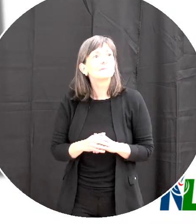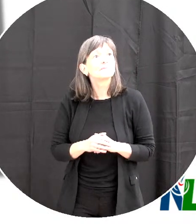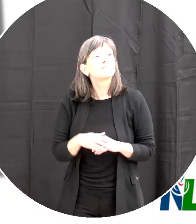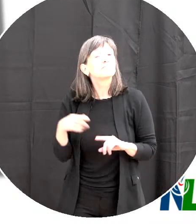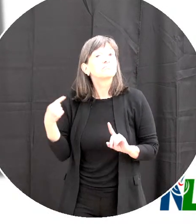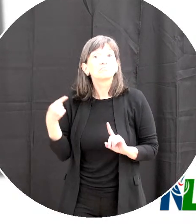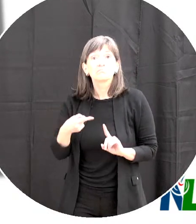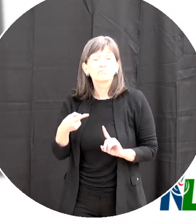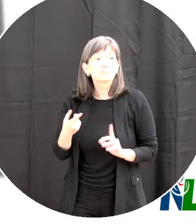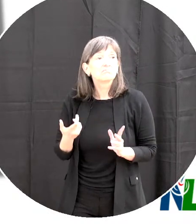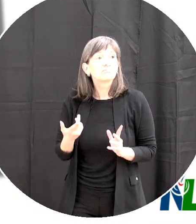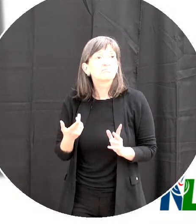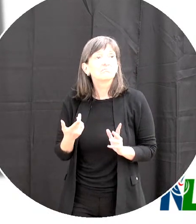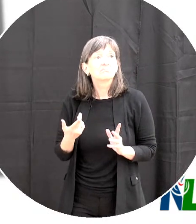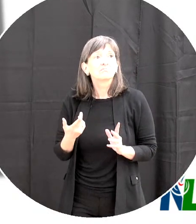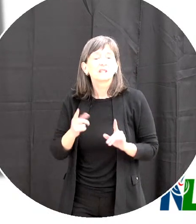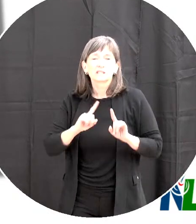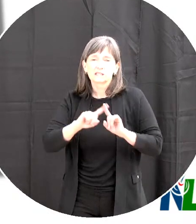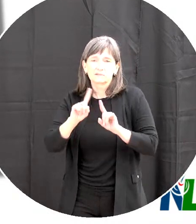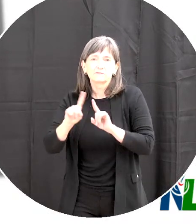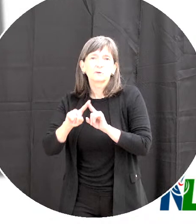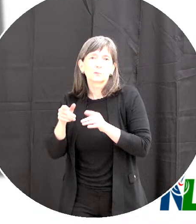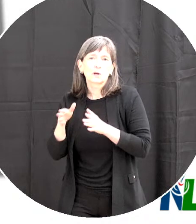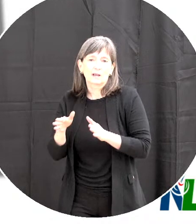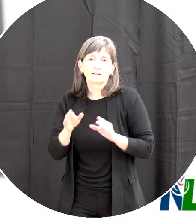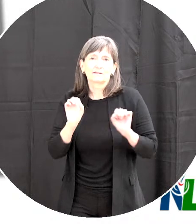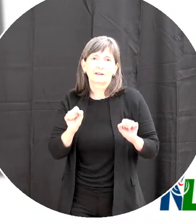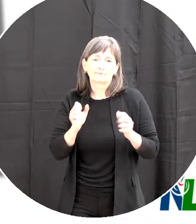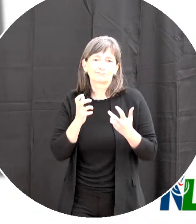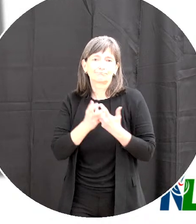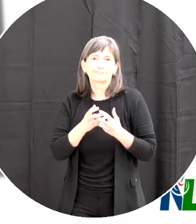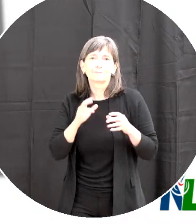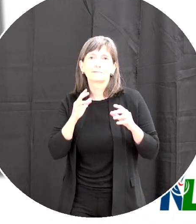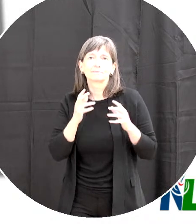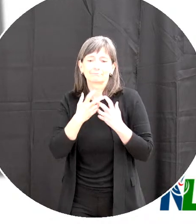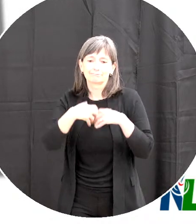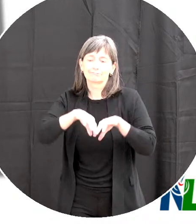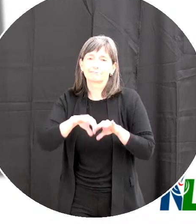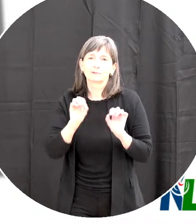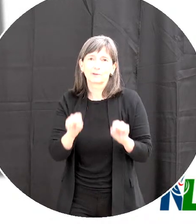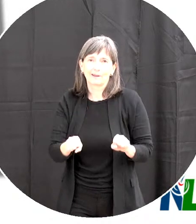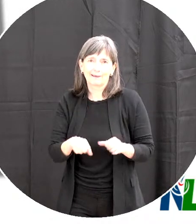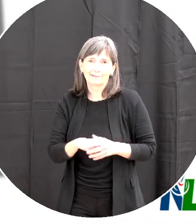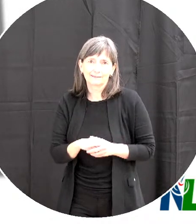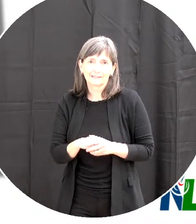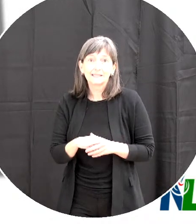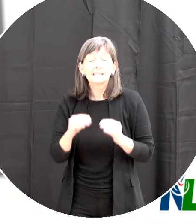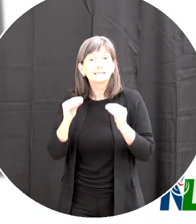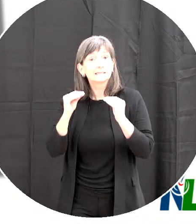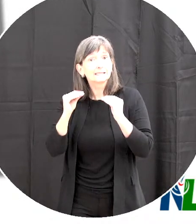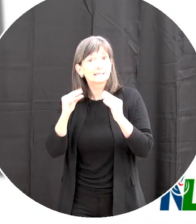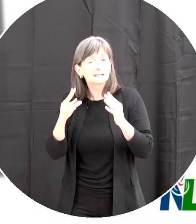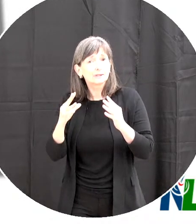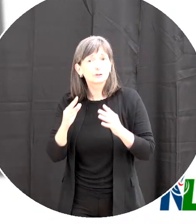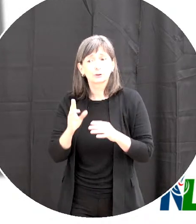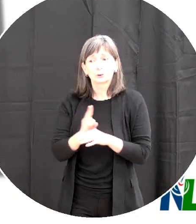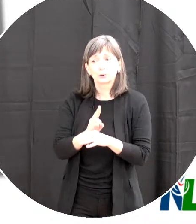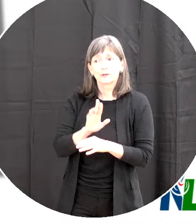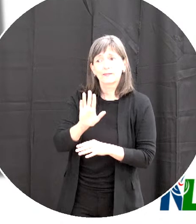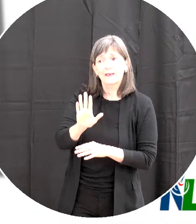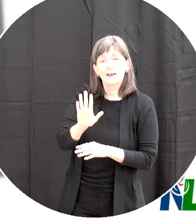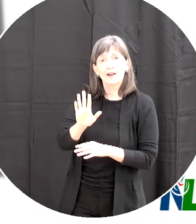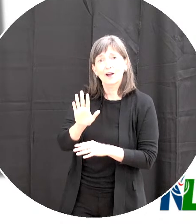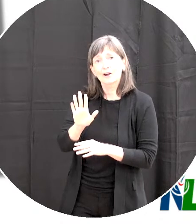is there are multiple different options to make this work, and again, I reiterate, teachers are using their autonomy